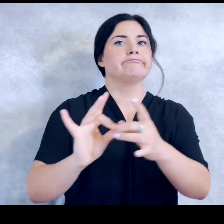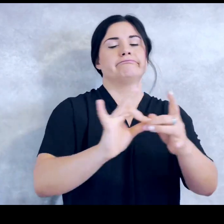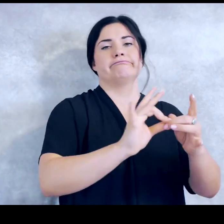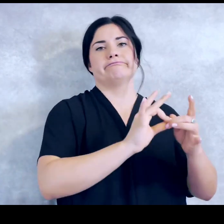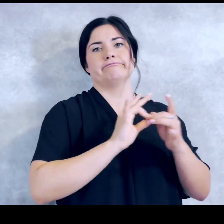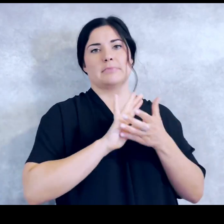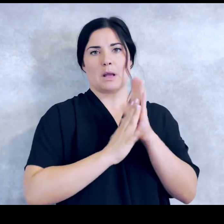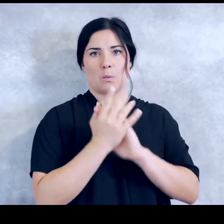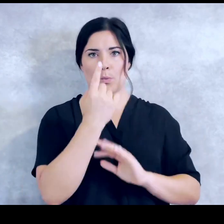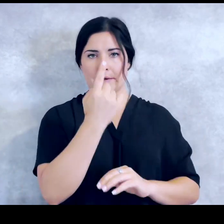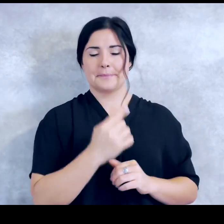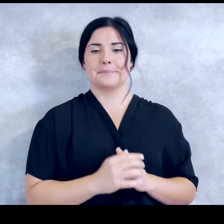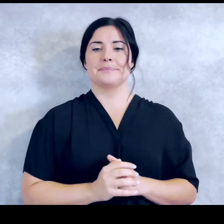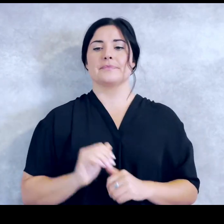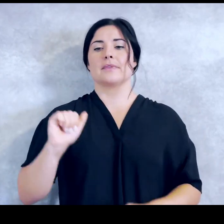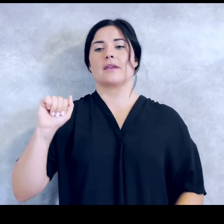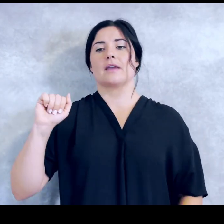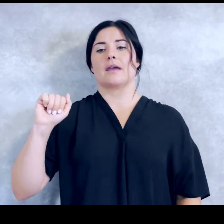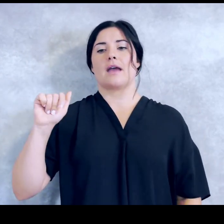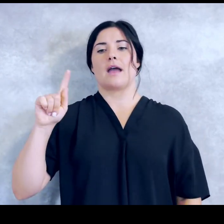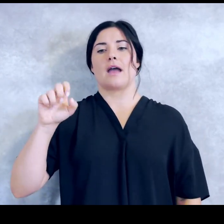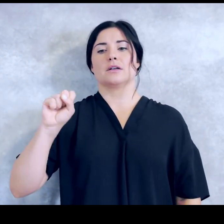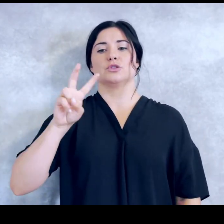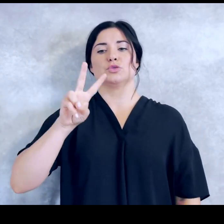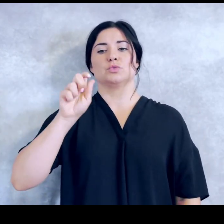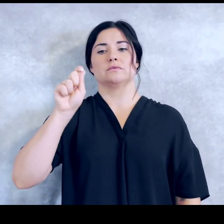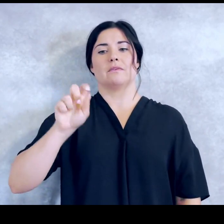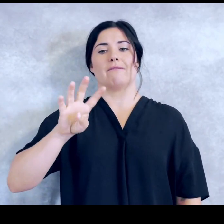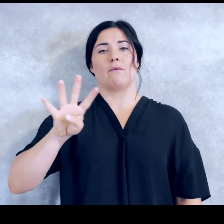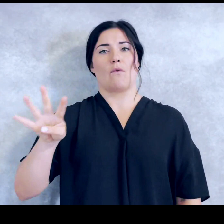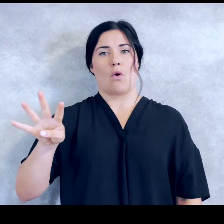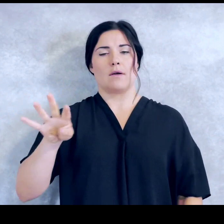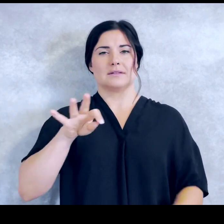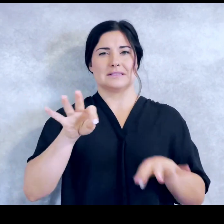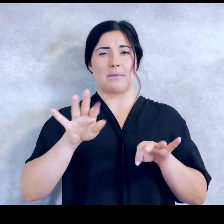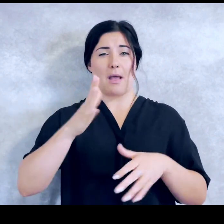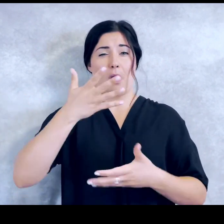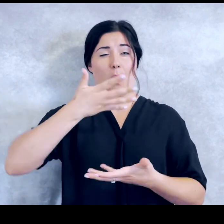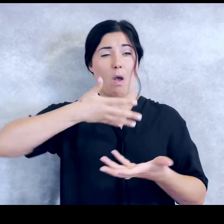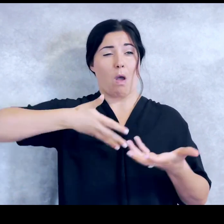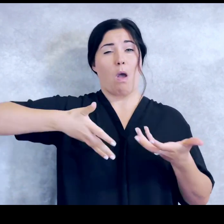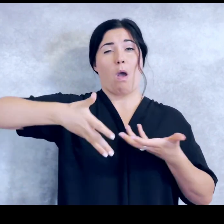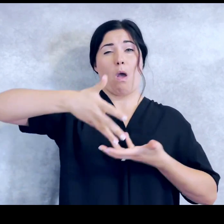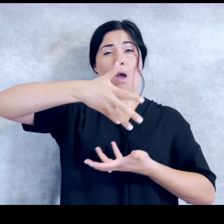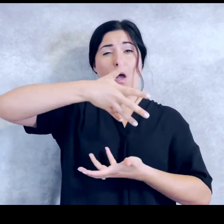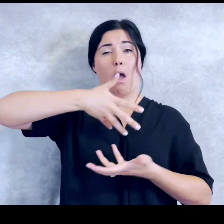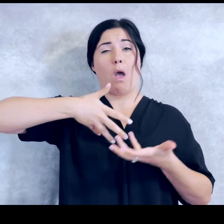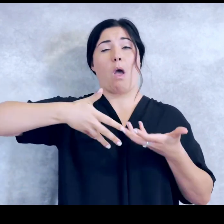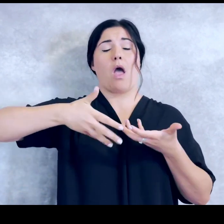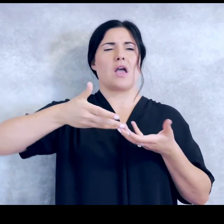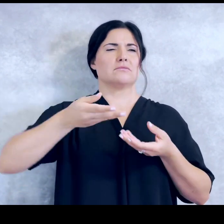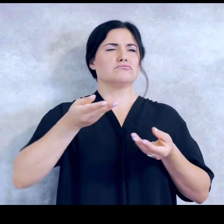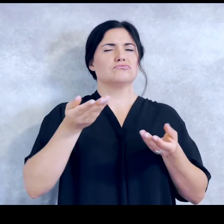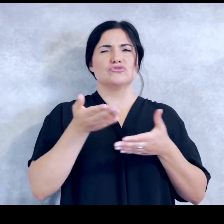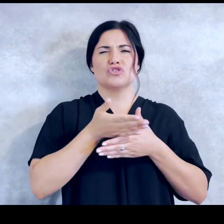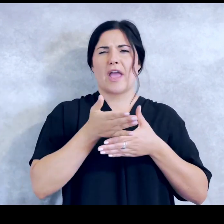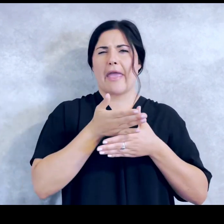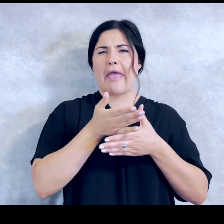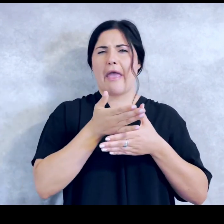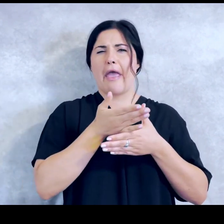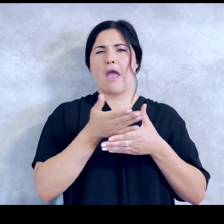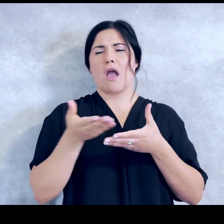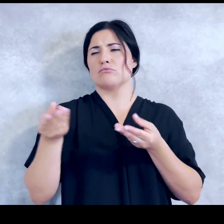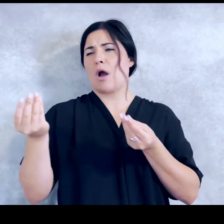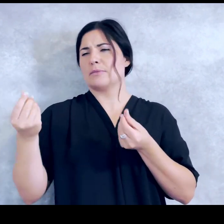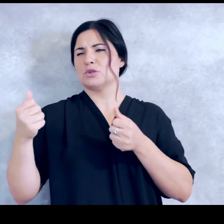one. Acts 2, verse 44, it says, all the believers were together and had everything in common. They